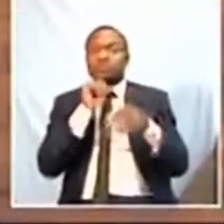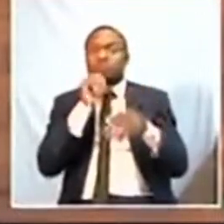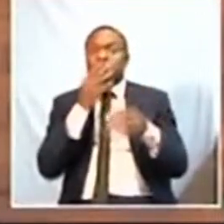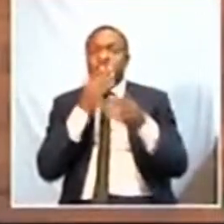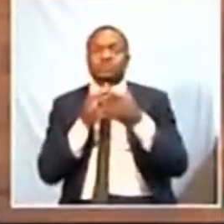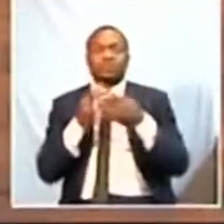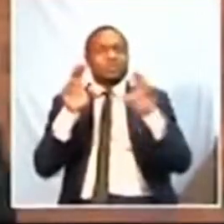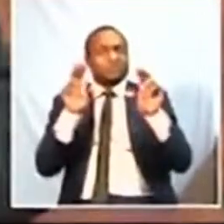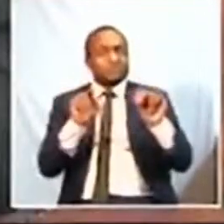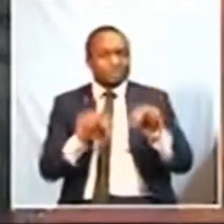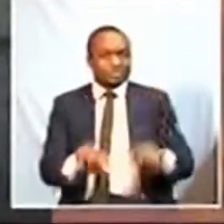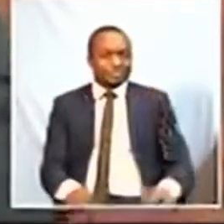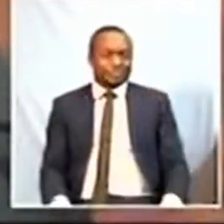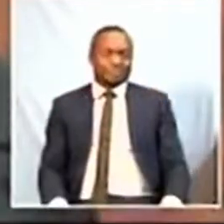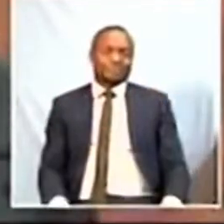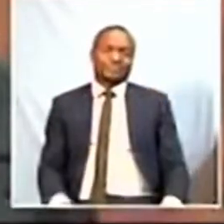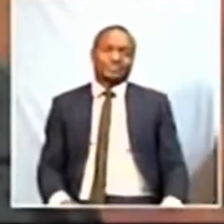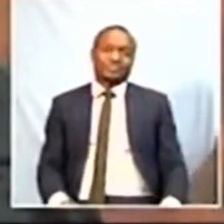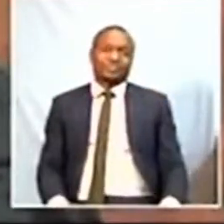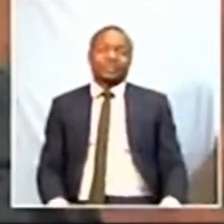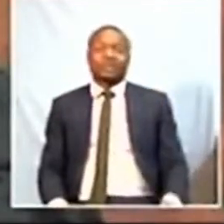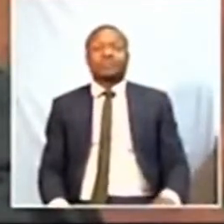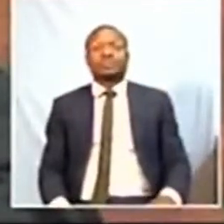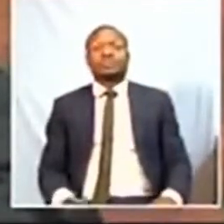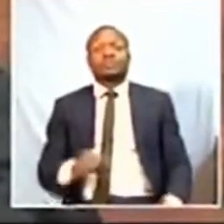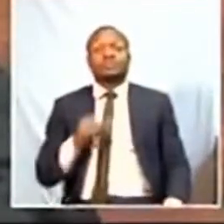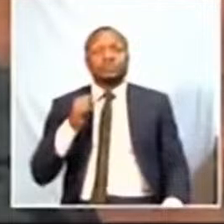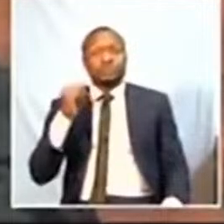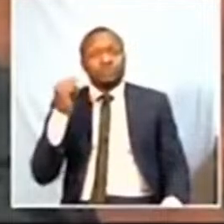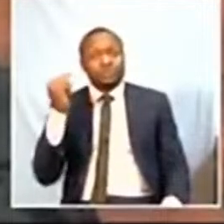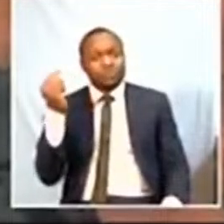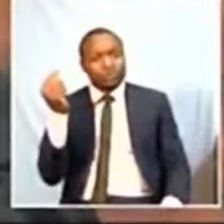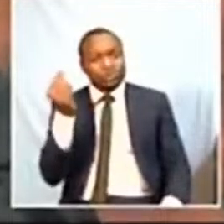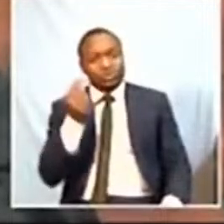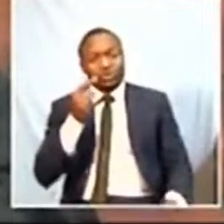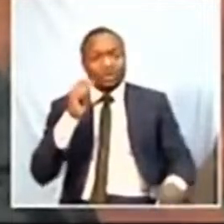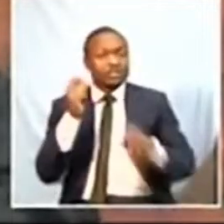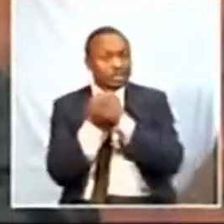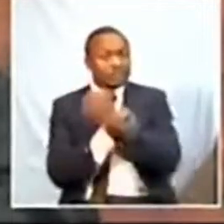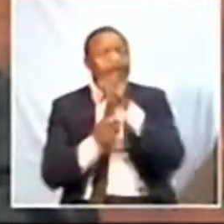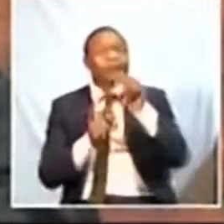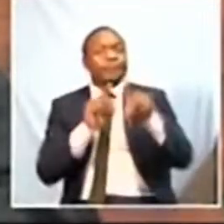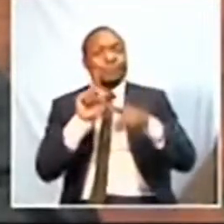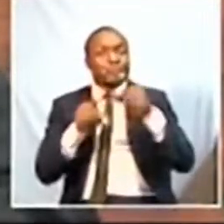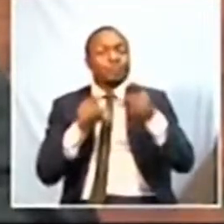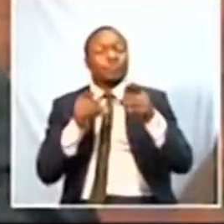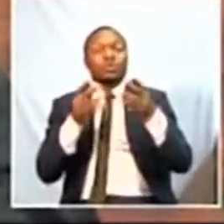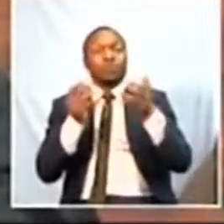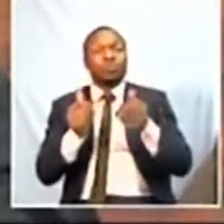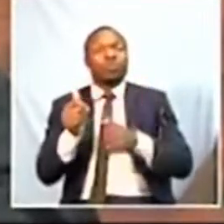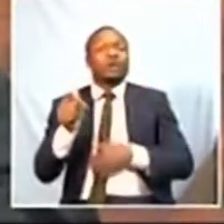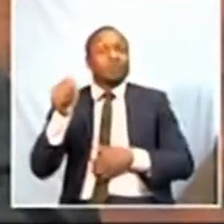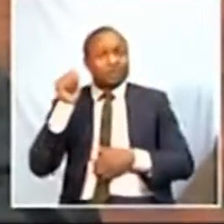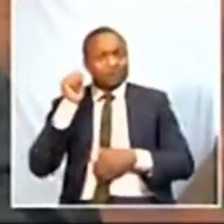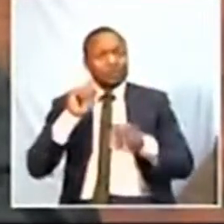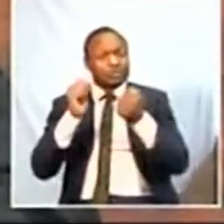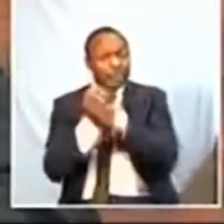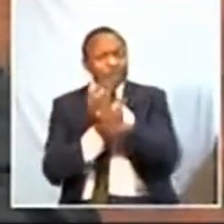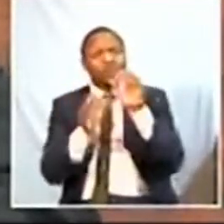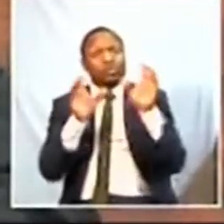No. It's only that change, people want to resist change. This committee will help